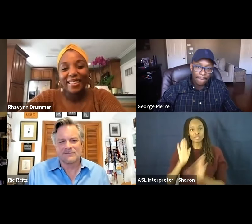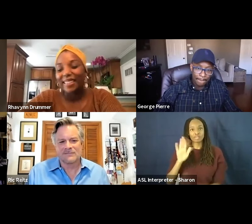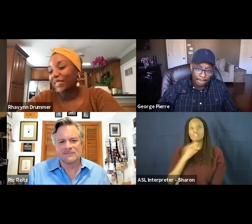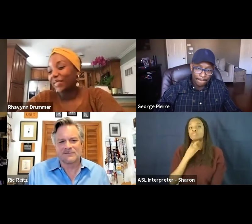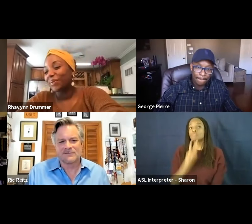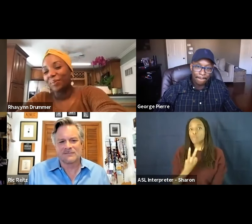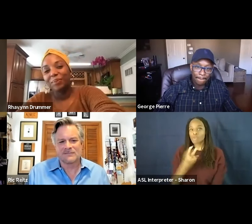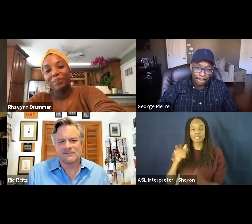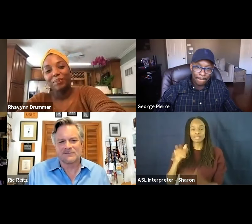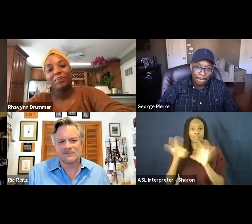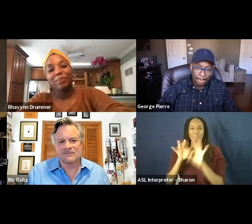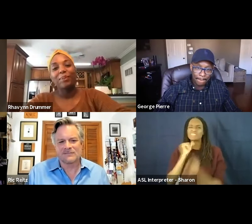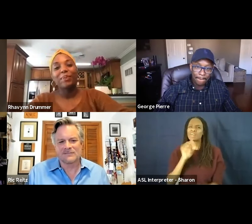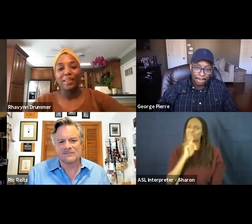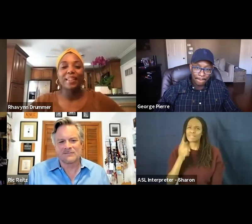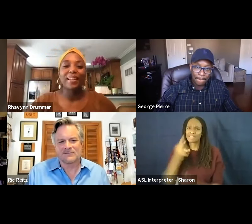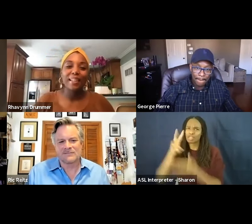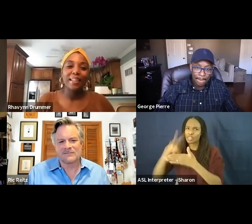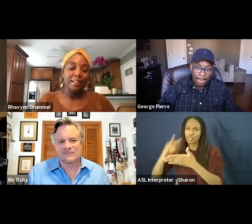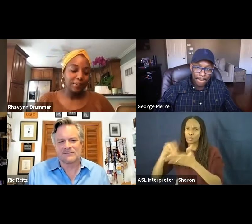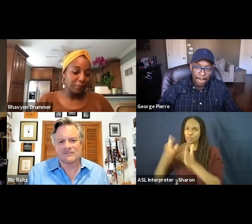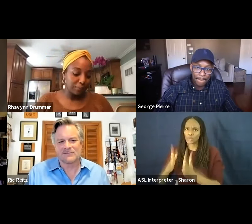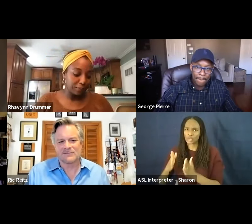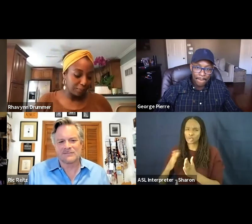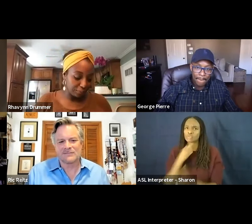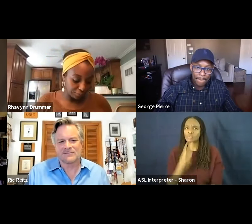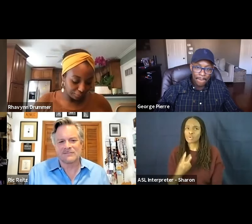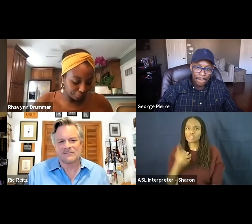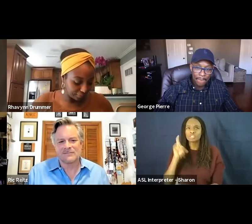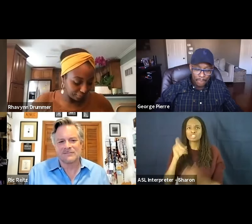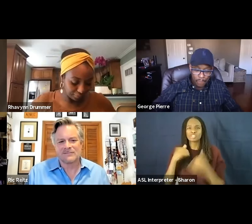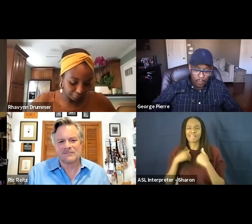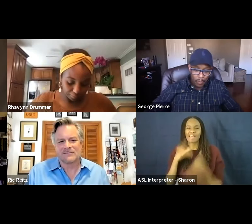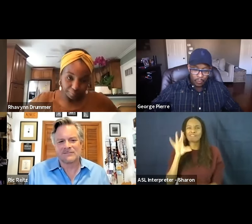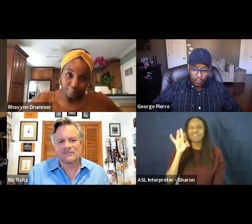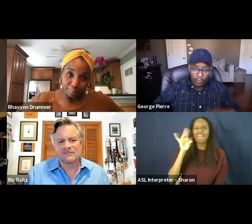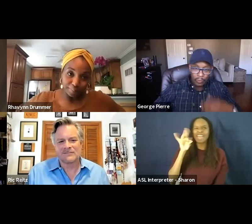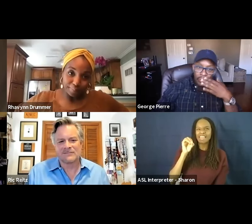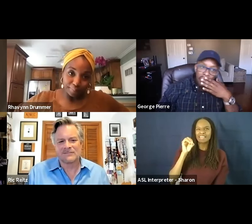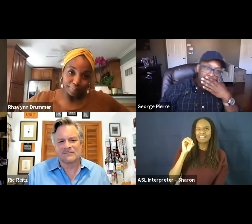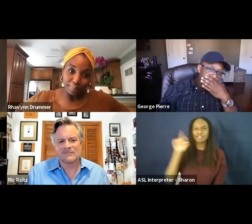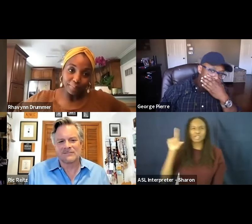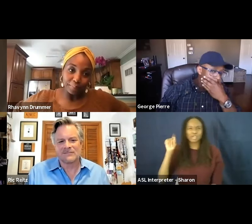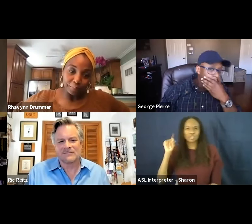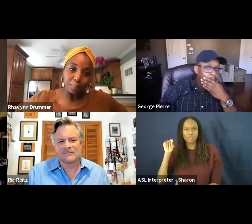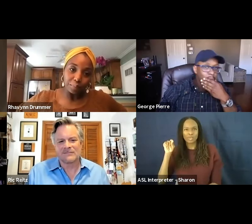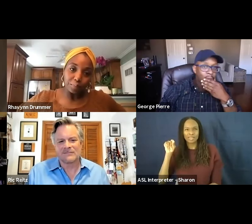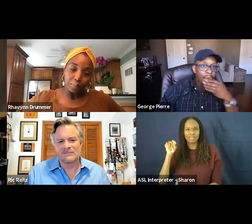necessarily the reader's voice. Mm-hmm. There ought to be an 80-20, difference probably in terms of volume.